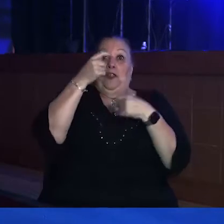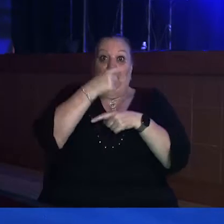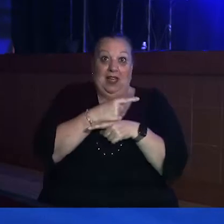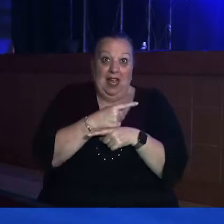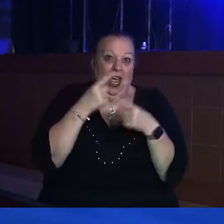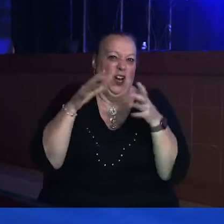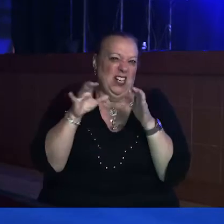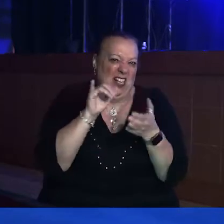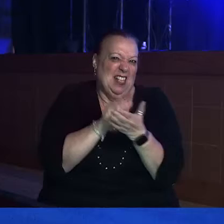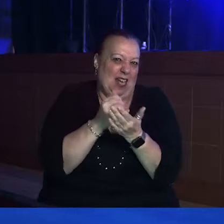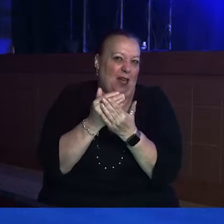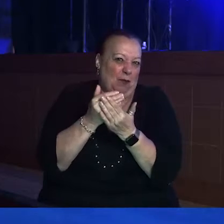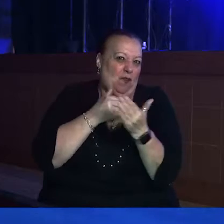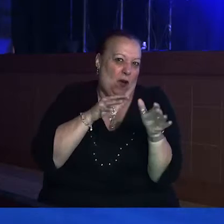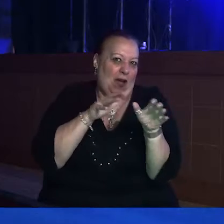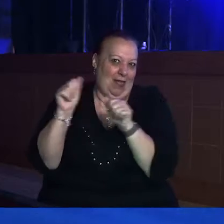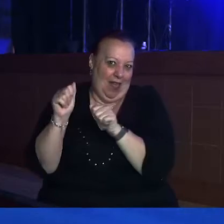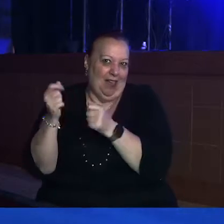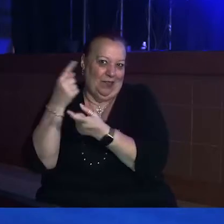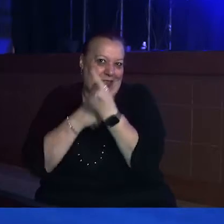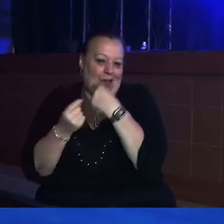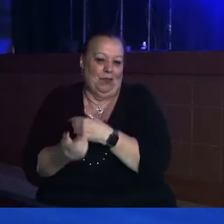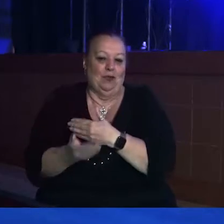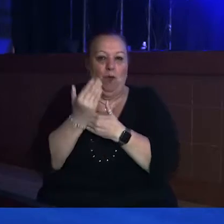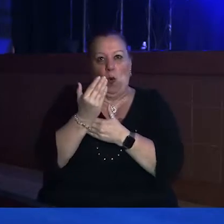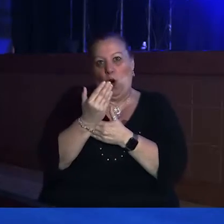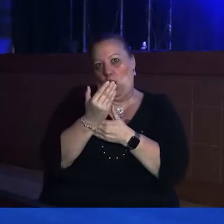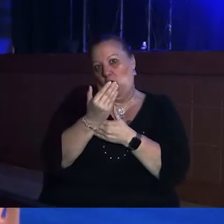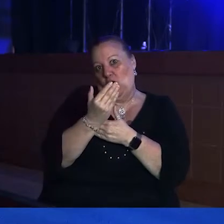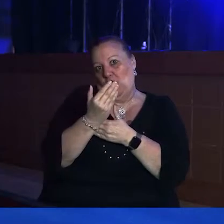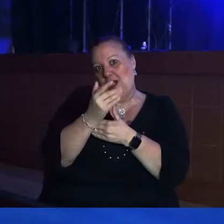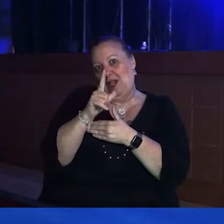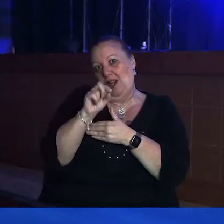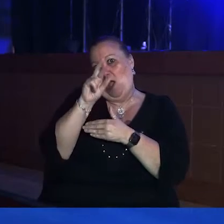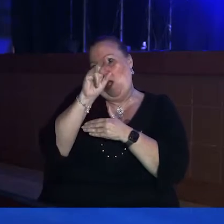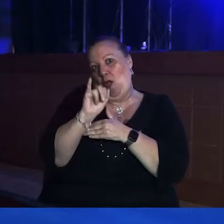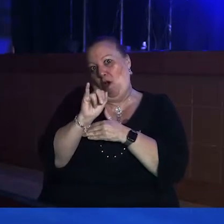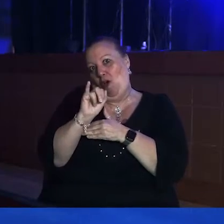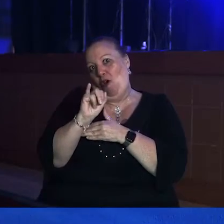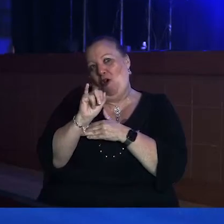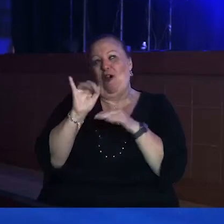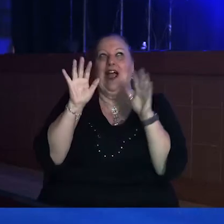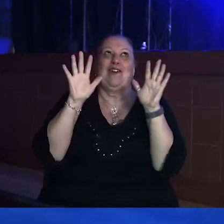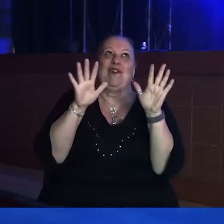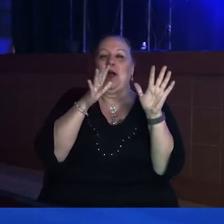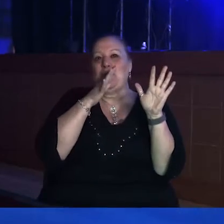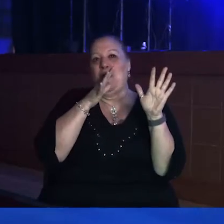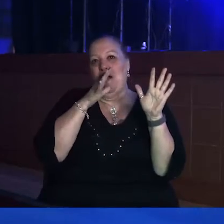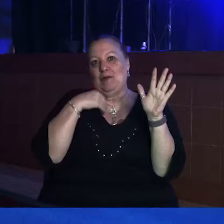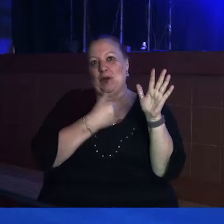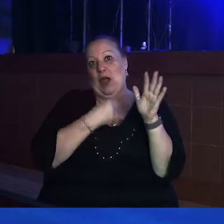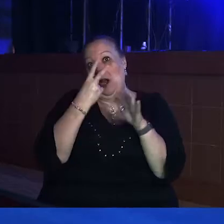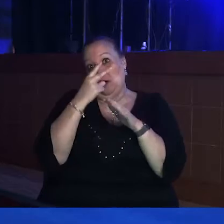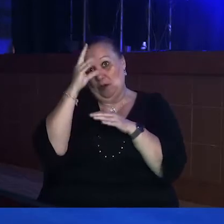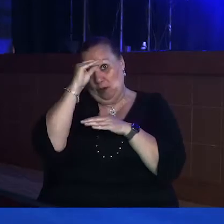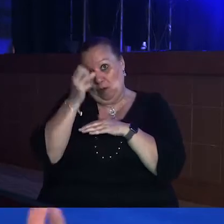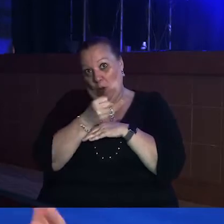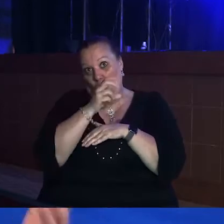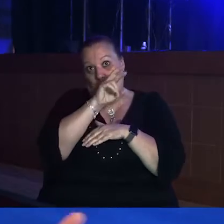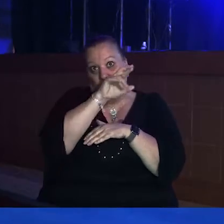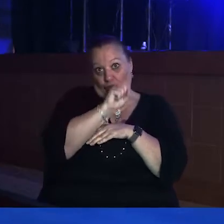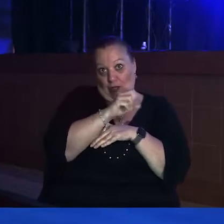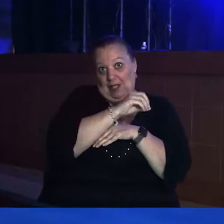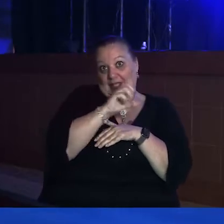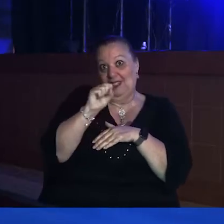before I left to come in this morning. Lori is a great mom to our two boys, Chris and Steve, and she's a